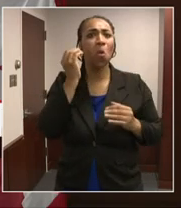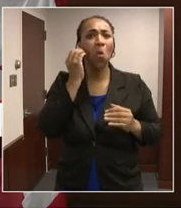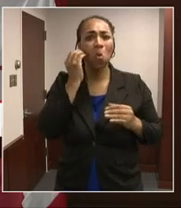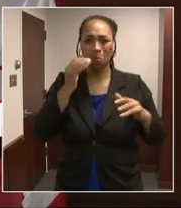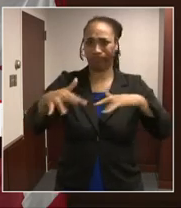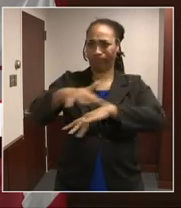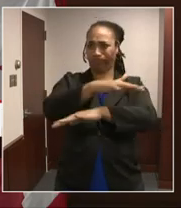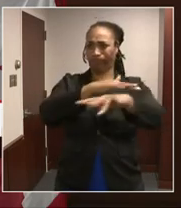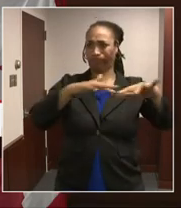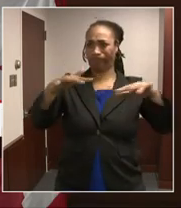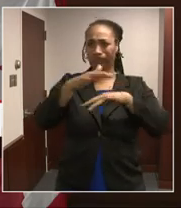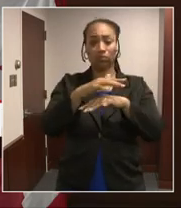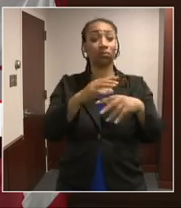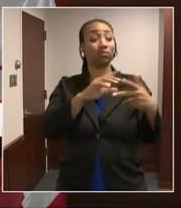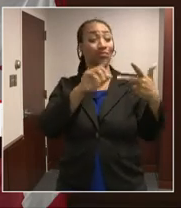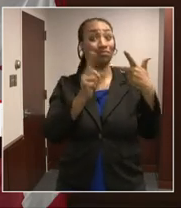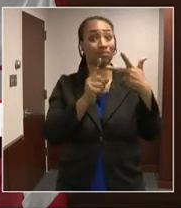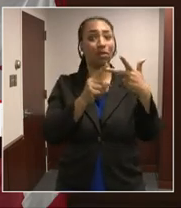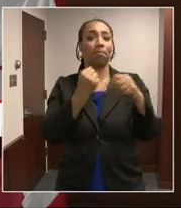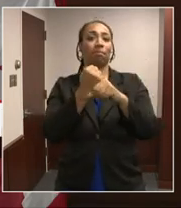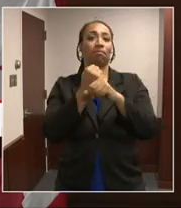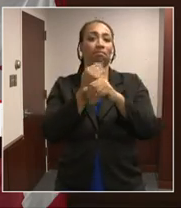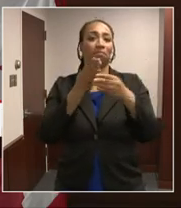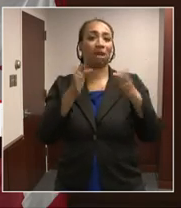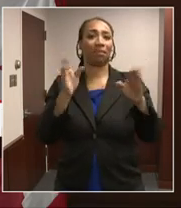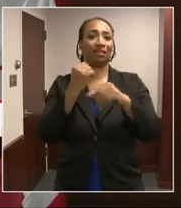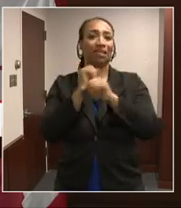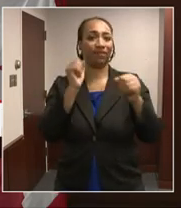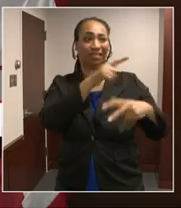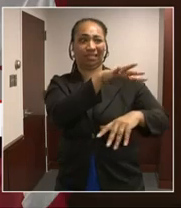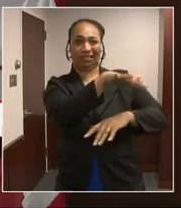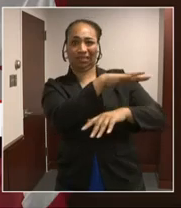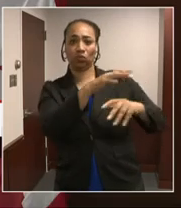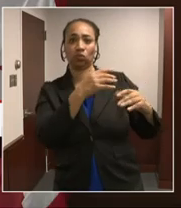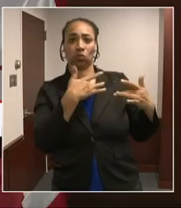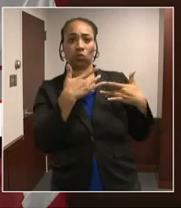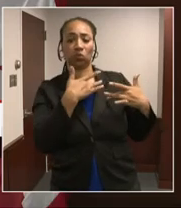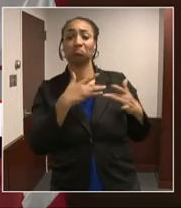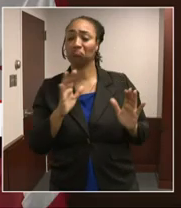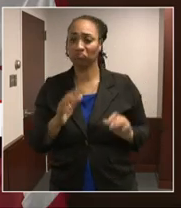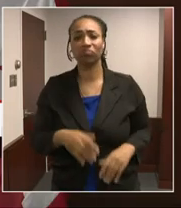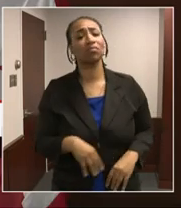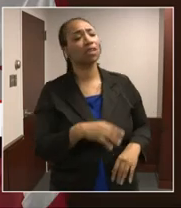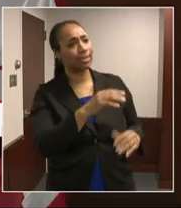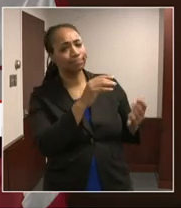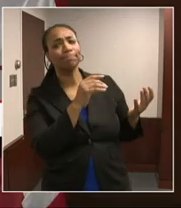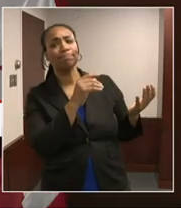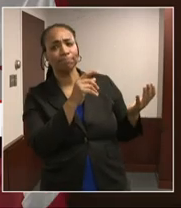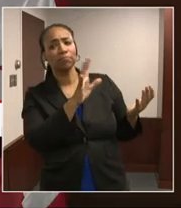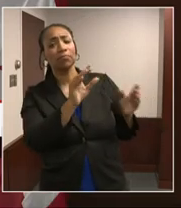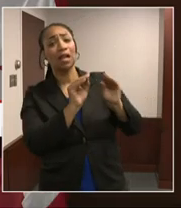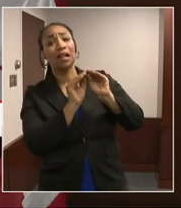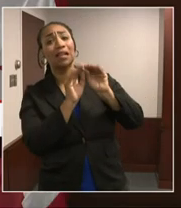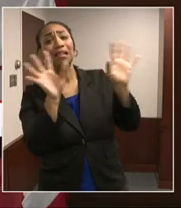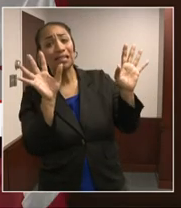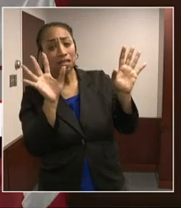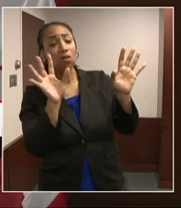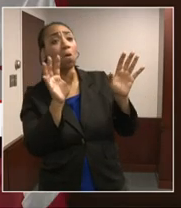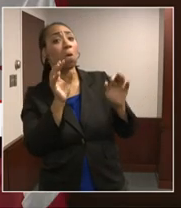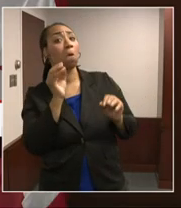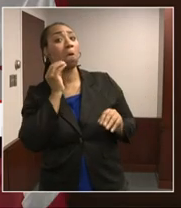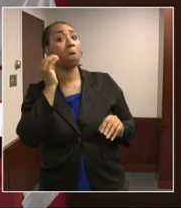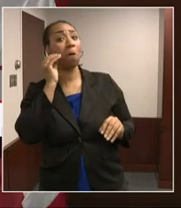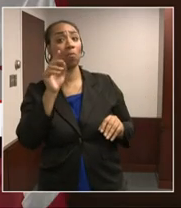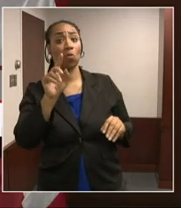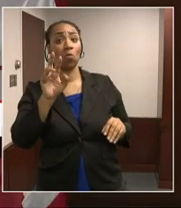Question over here. I know obviously home rule didn't happen overnight. I mean, it's been in place for 50 years and there was commissions and councils leading up to this. So in